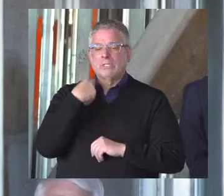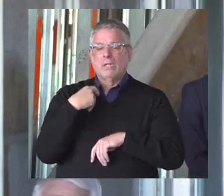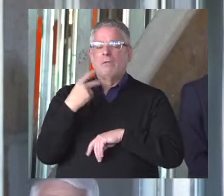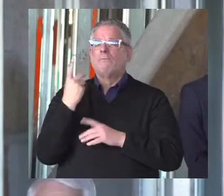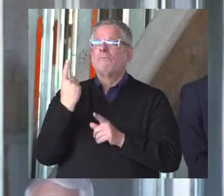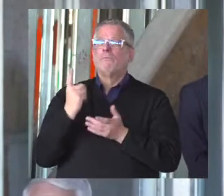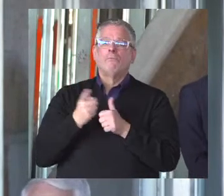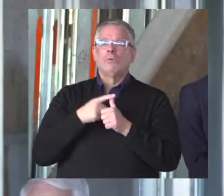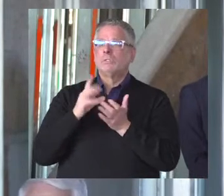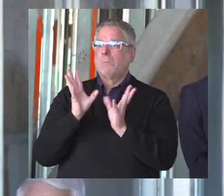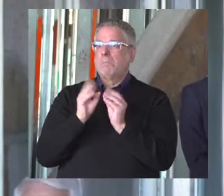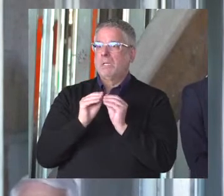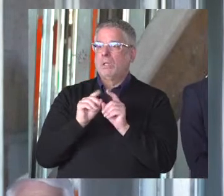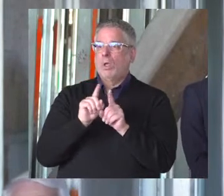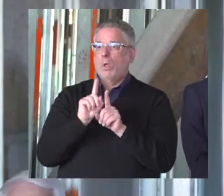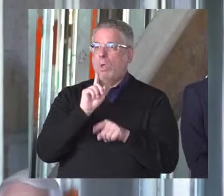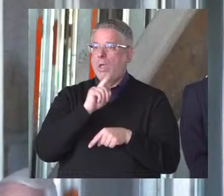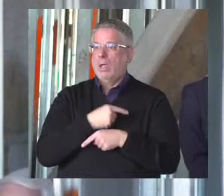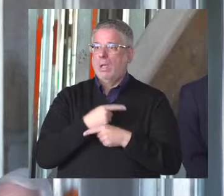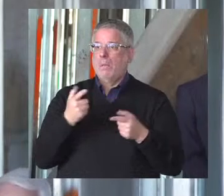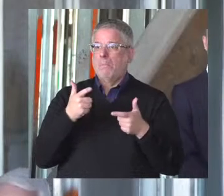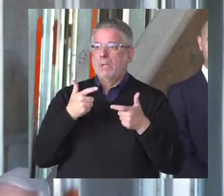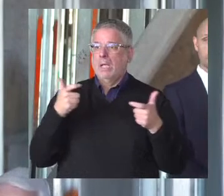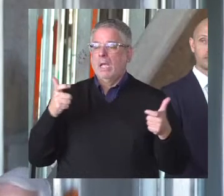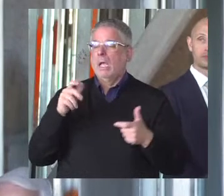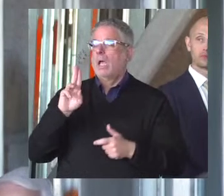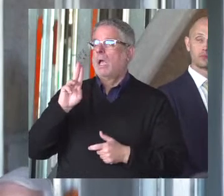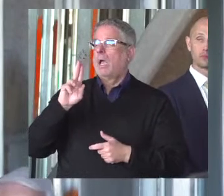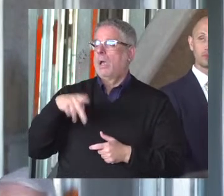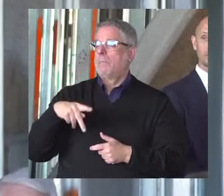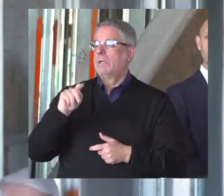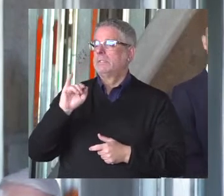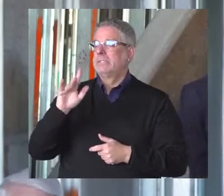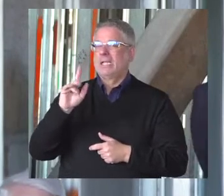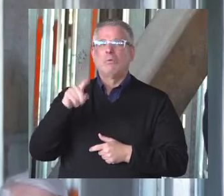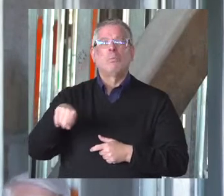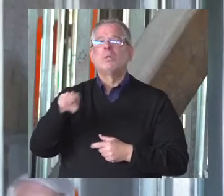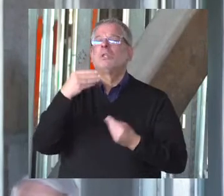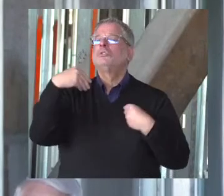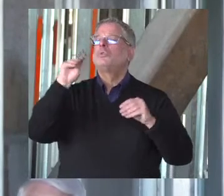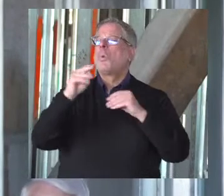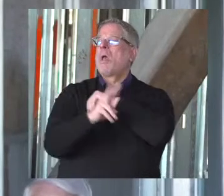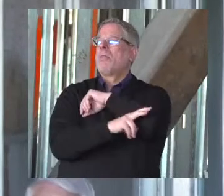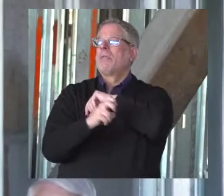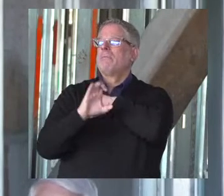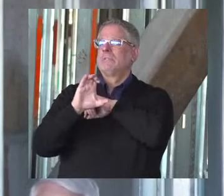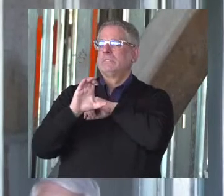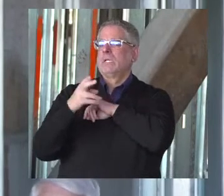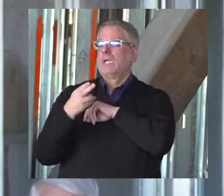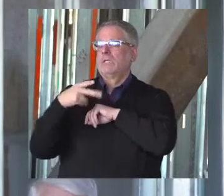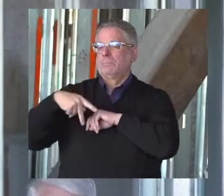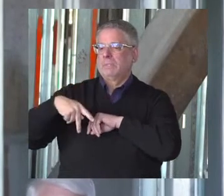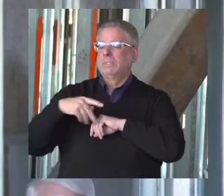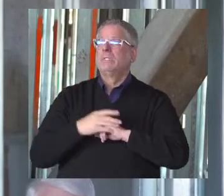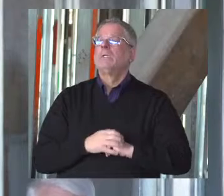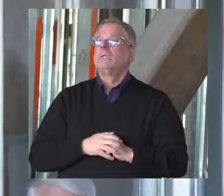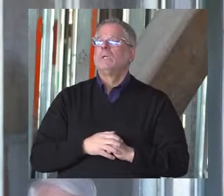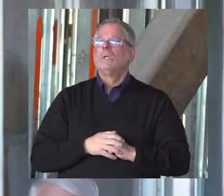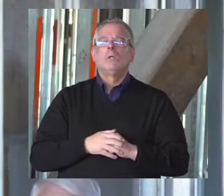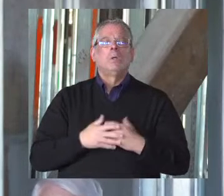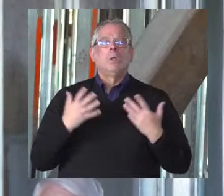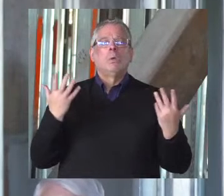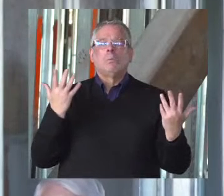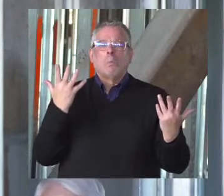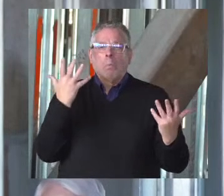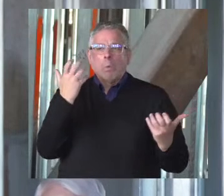meeting as you also announced a big uptick in retail theft arrests by the CHP. What do you hope to see